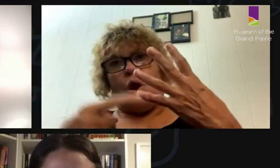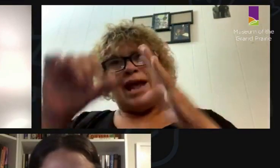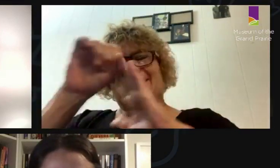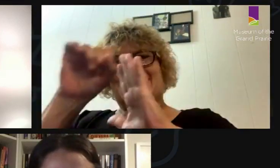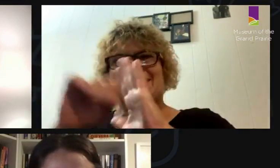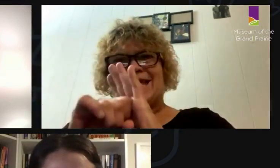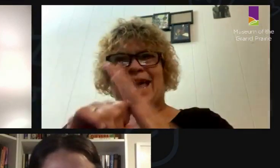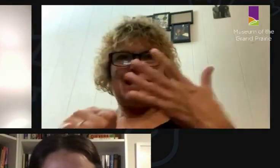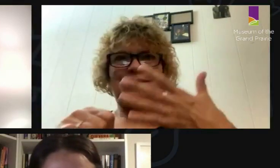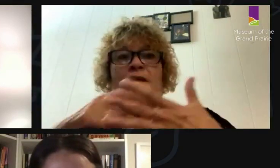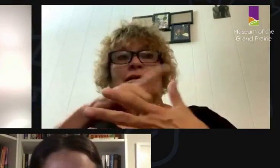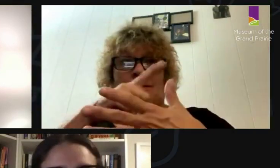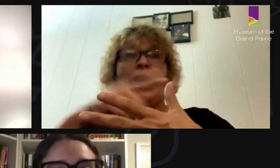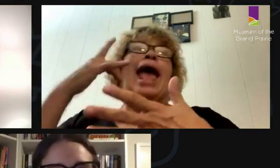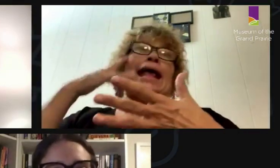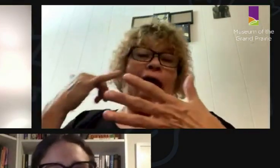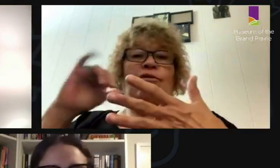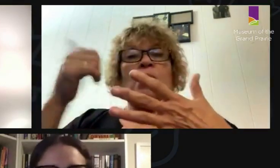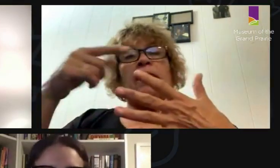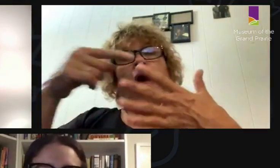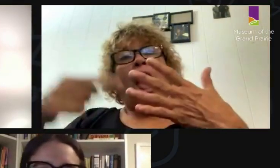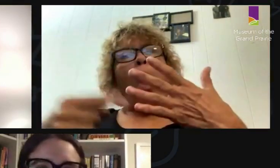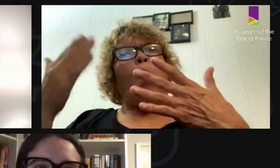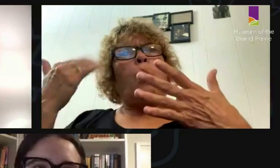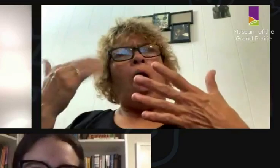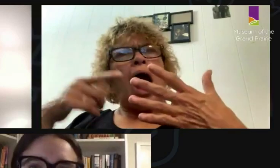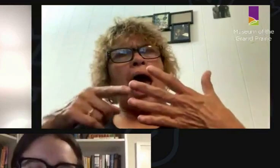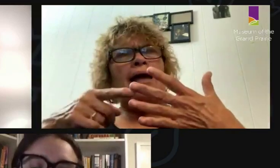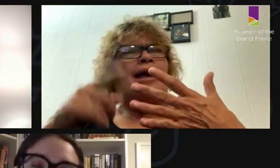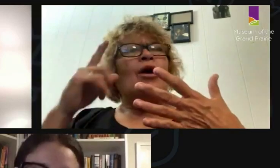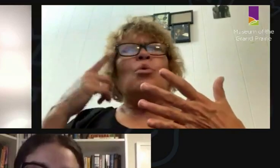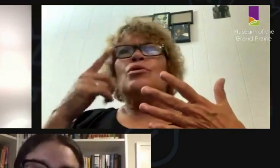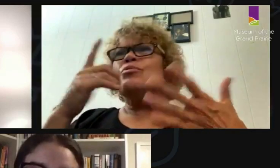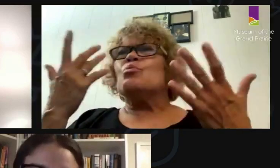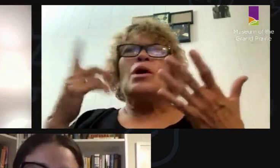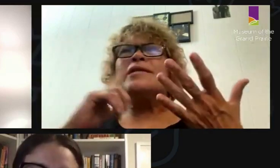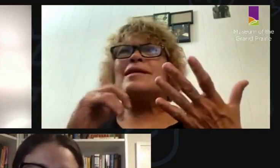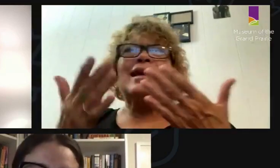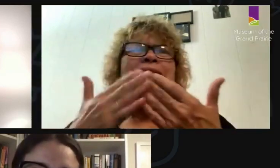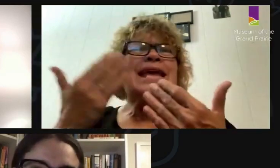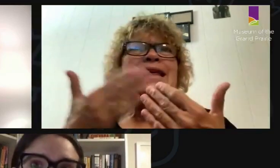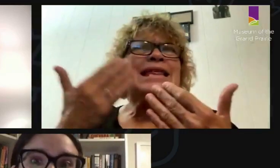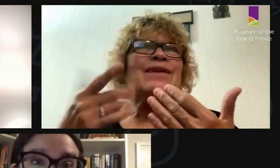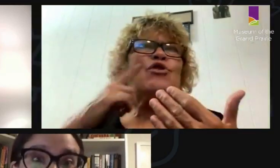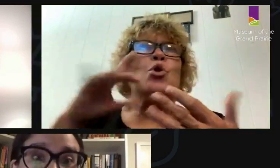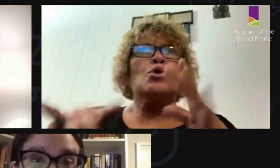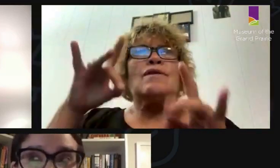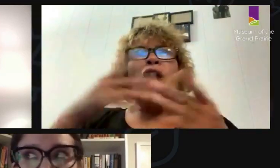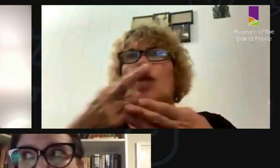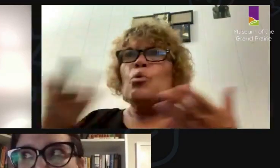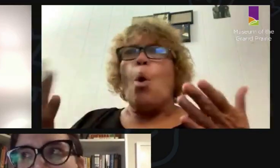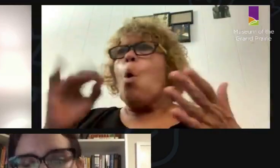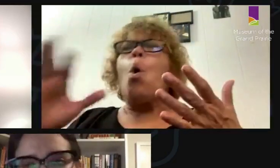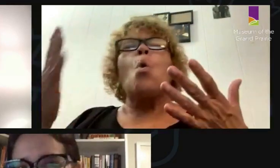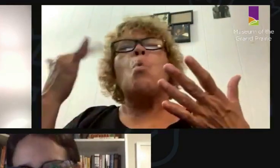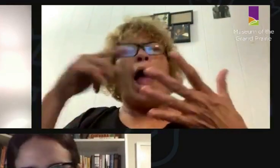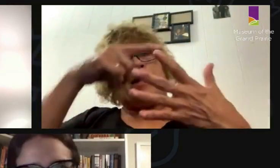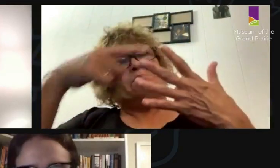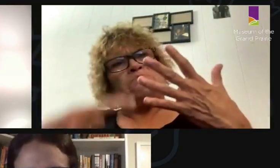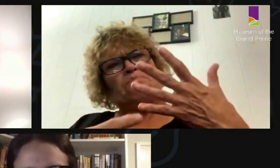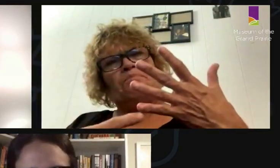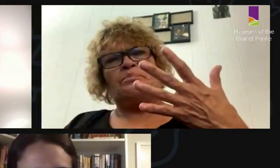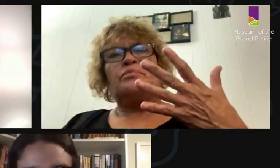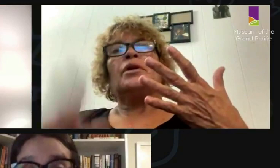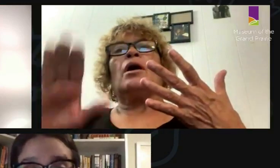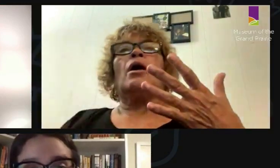you know, you're finding a lot of the resources, or any other rhyme or reason behind that? Or? So one of the reasons